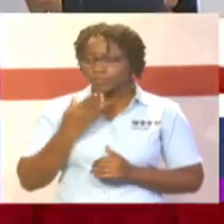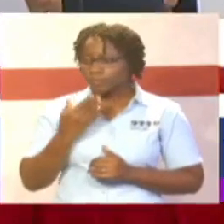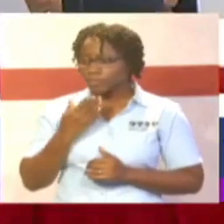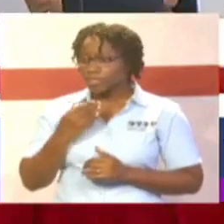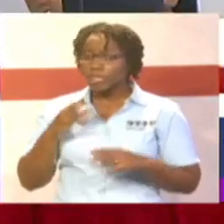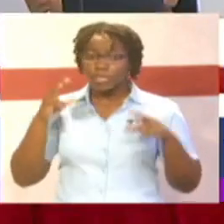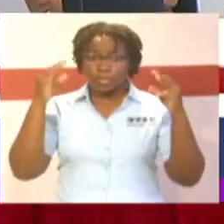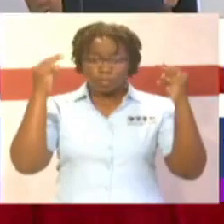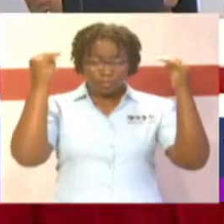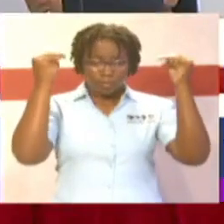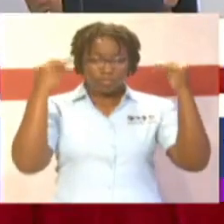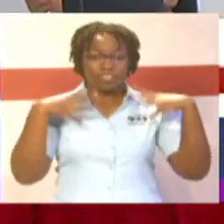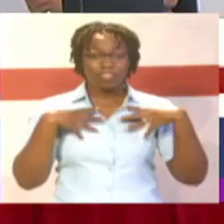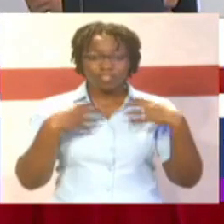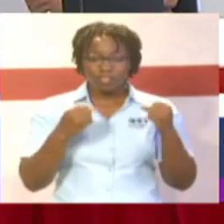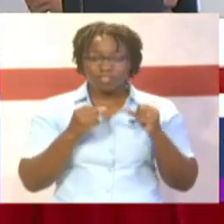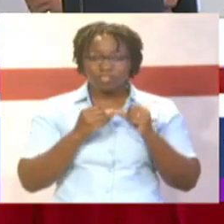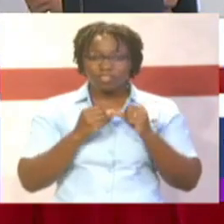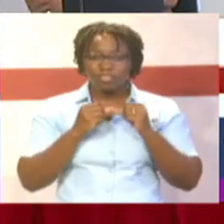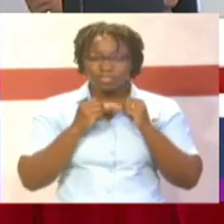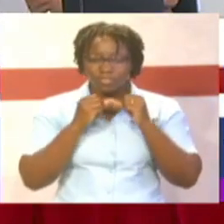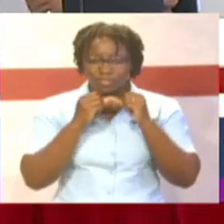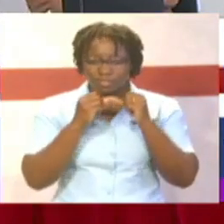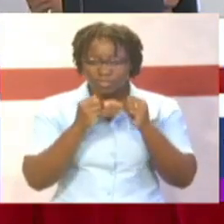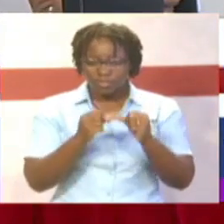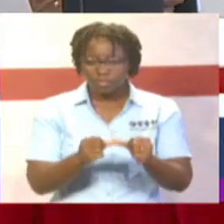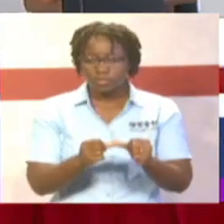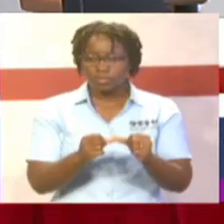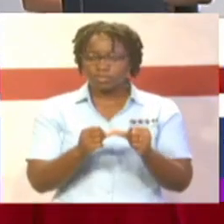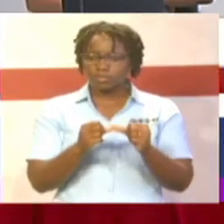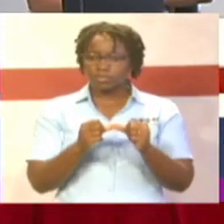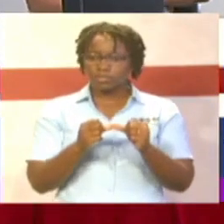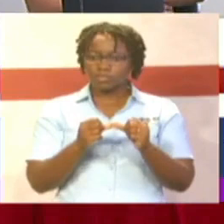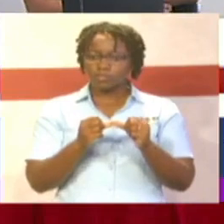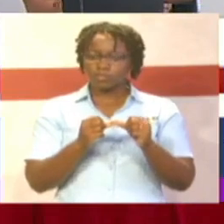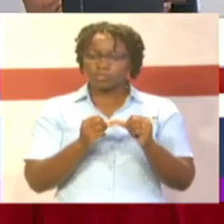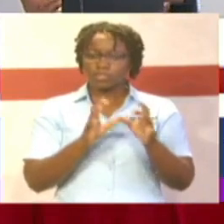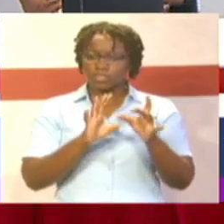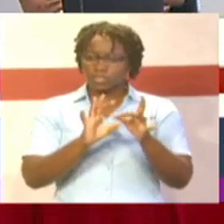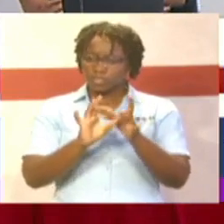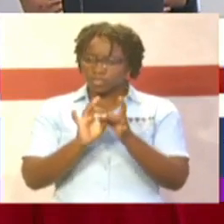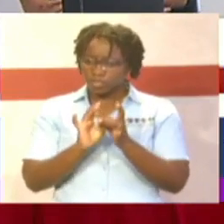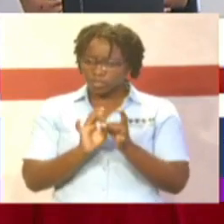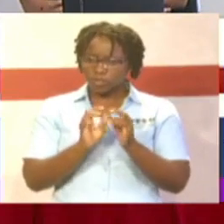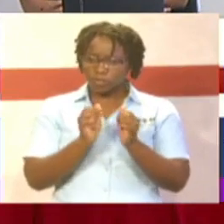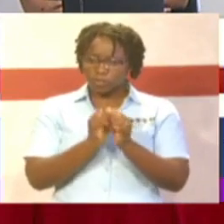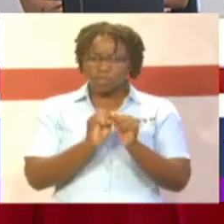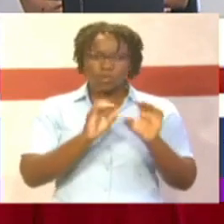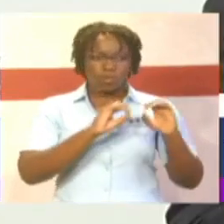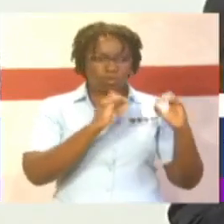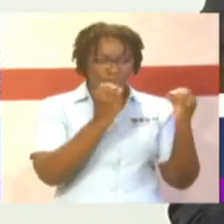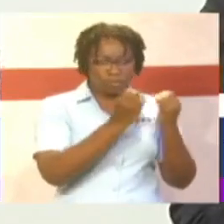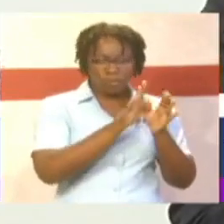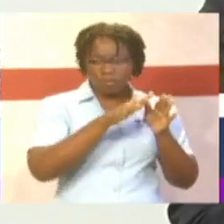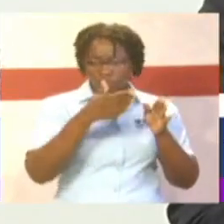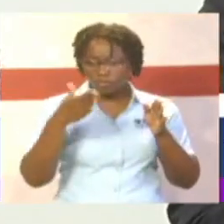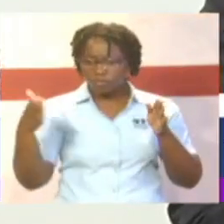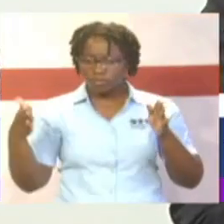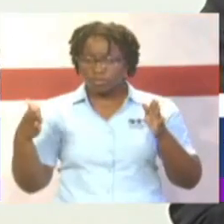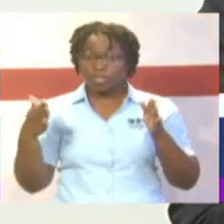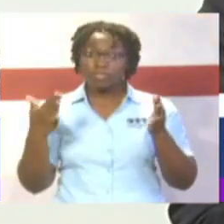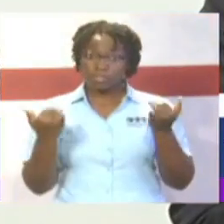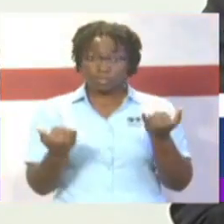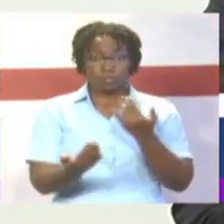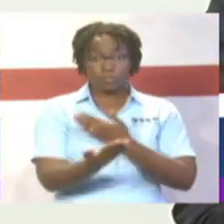Ministry of Health continues to enjoy a very positive relationship with partner associations and organizations. And this morning is